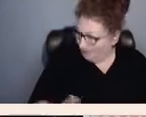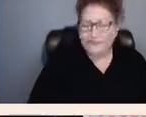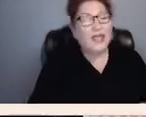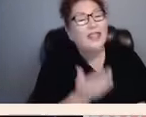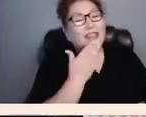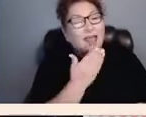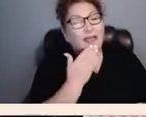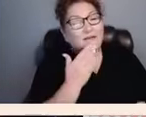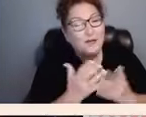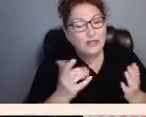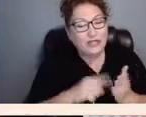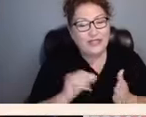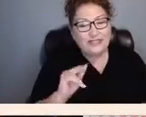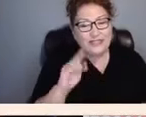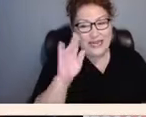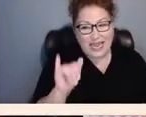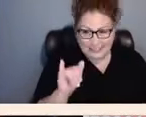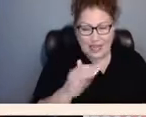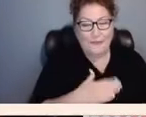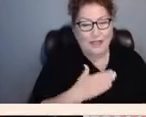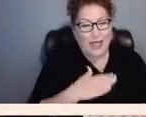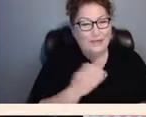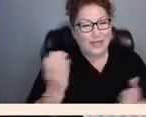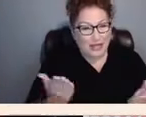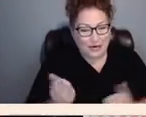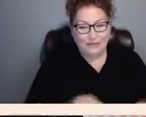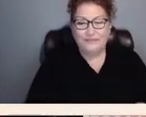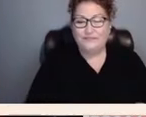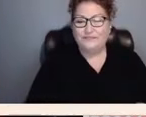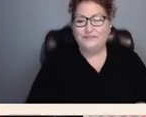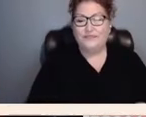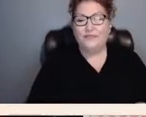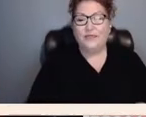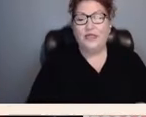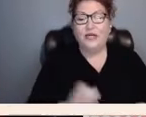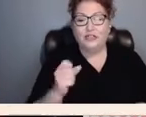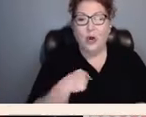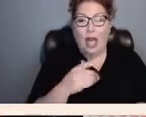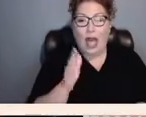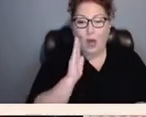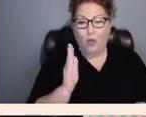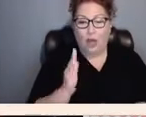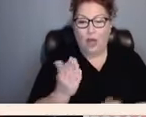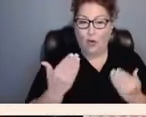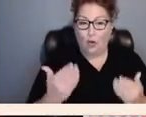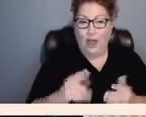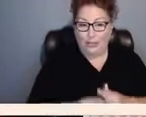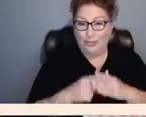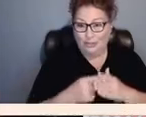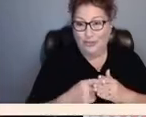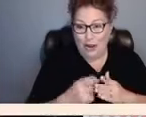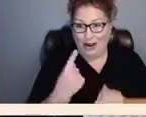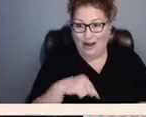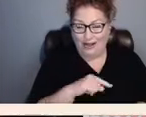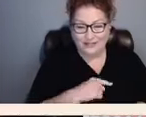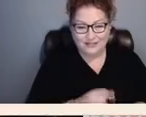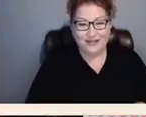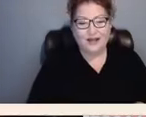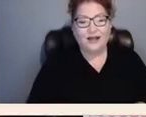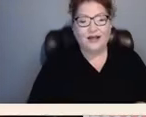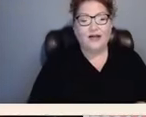Nancy Buteau. Glad to be here. So I am going to kick us off and get us